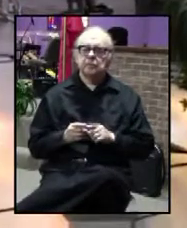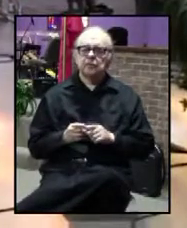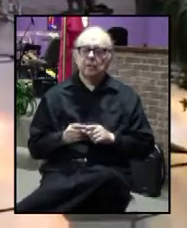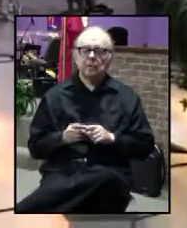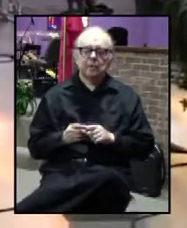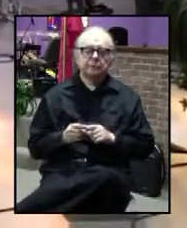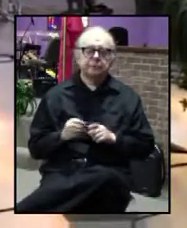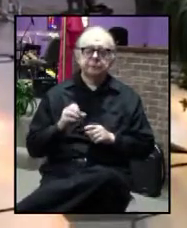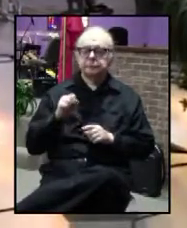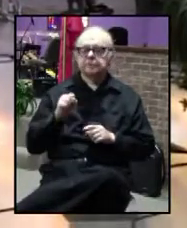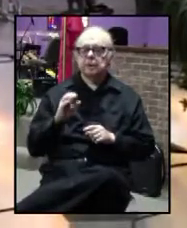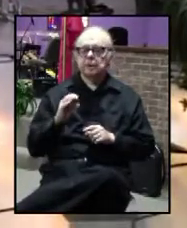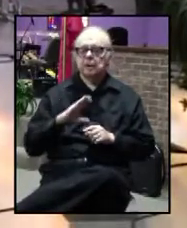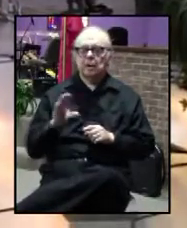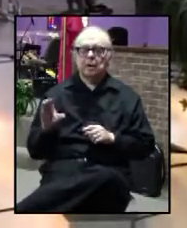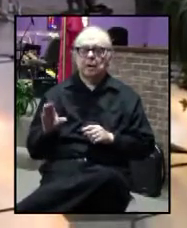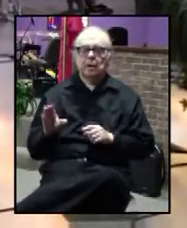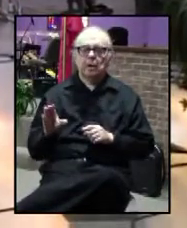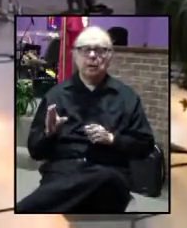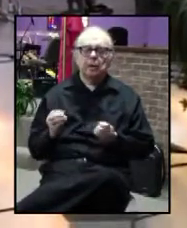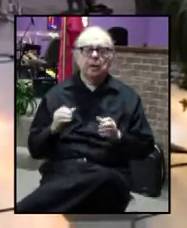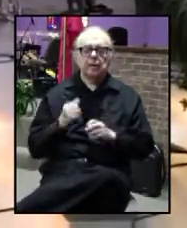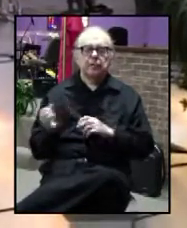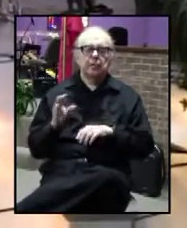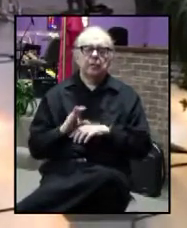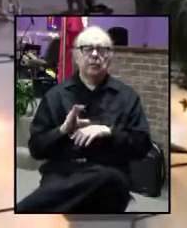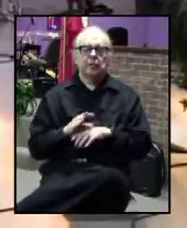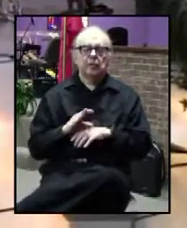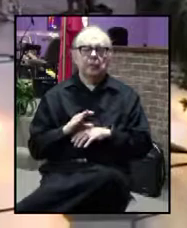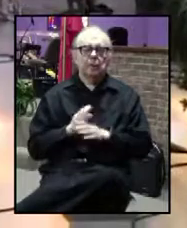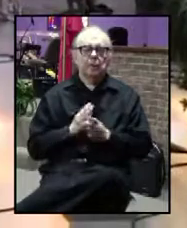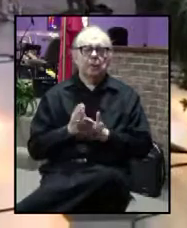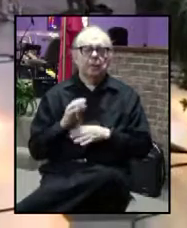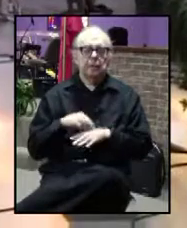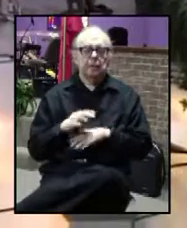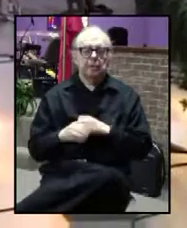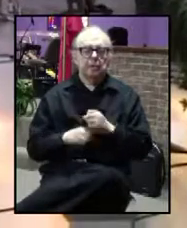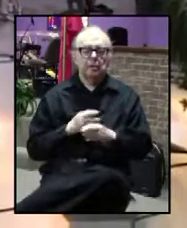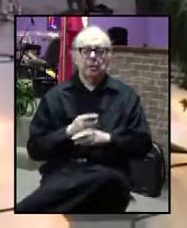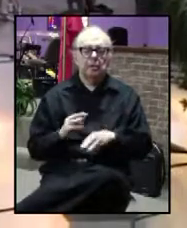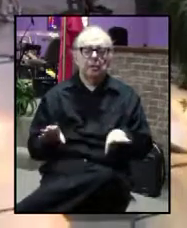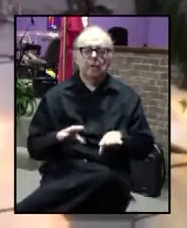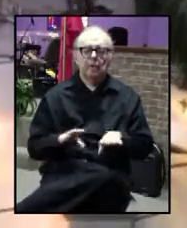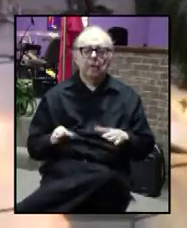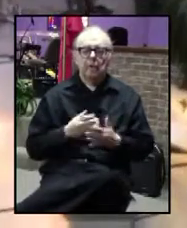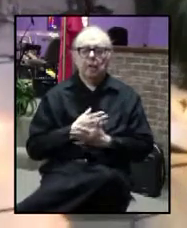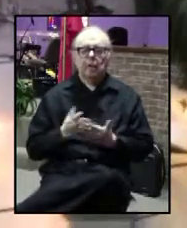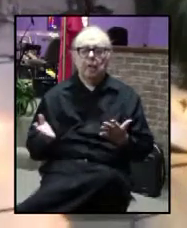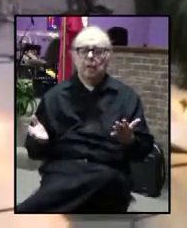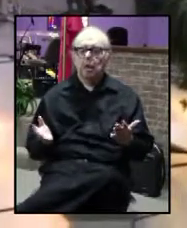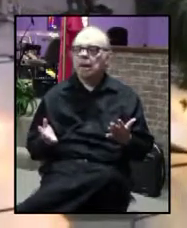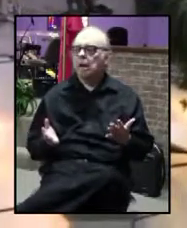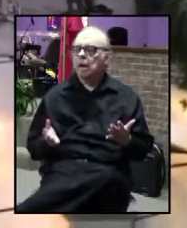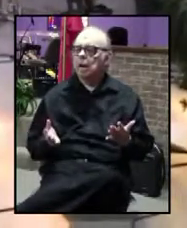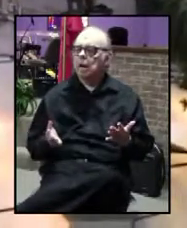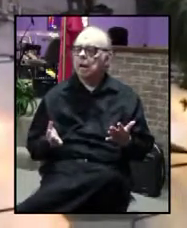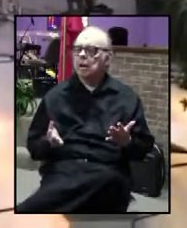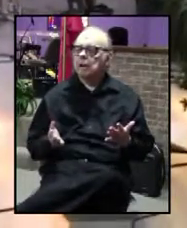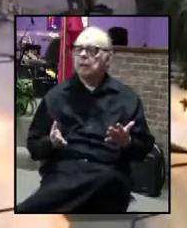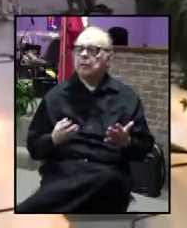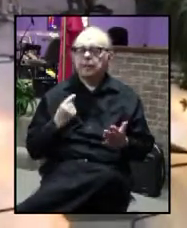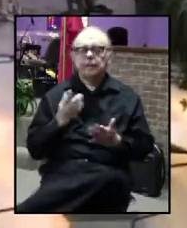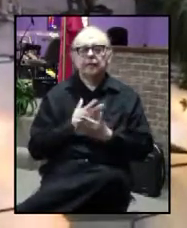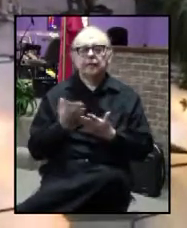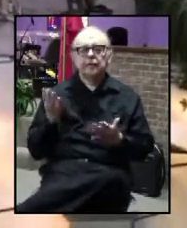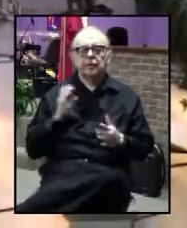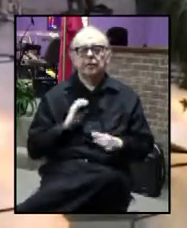the Southern Baptist churches, along with a lot of other churches all around the nation, the world, are doing a thing called the Big Invite for Easter.